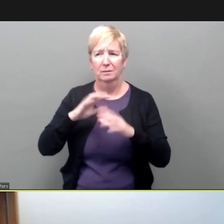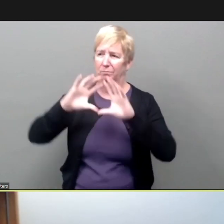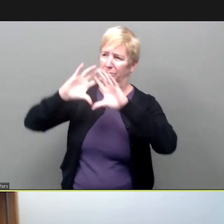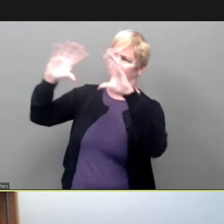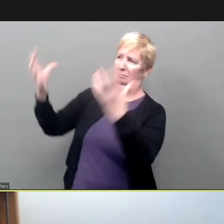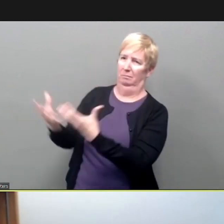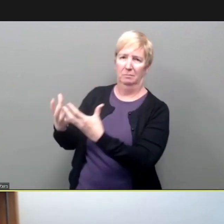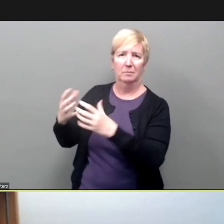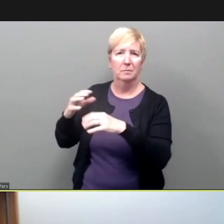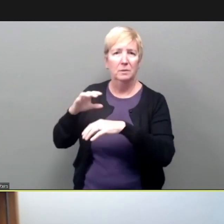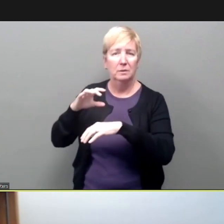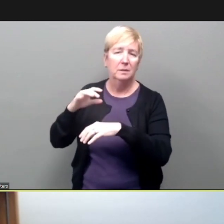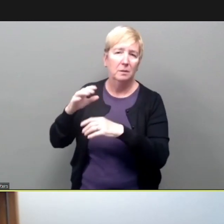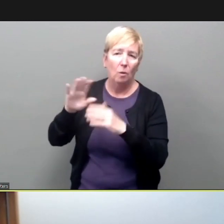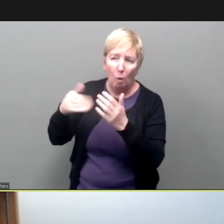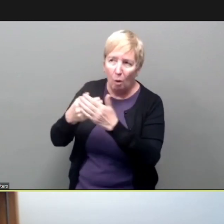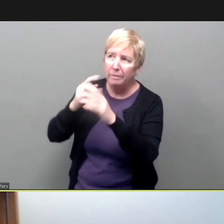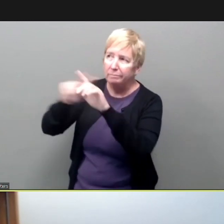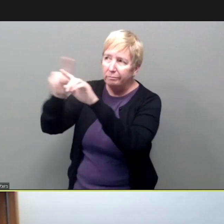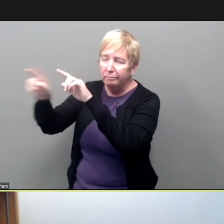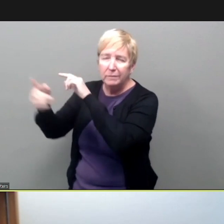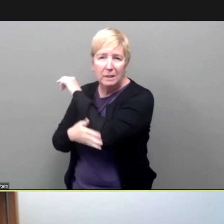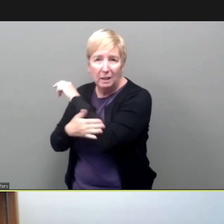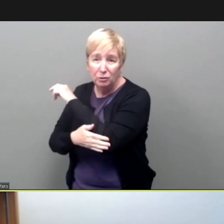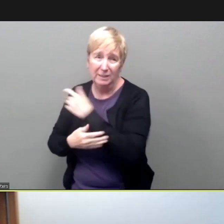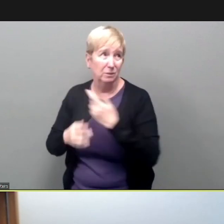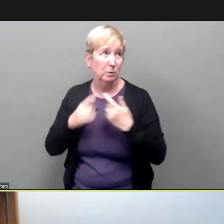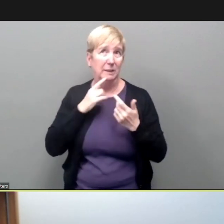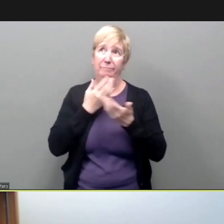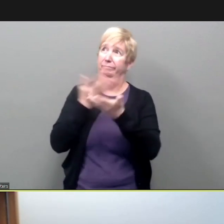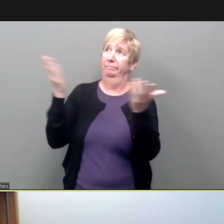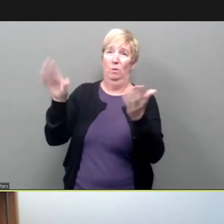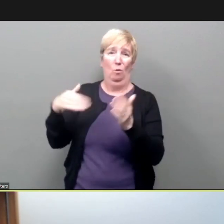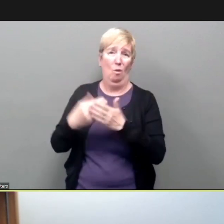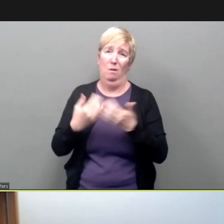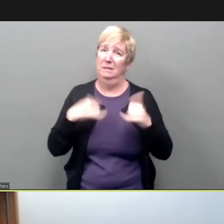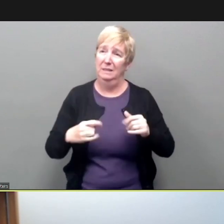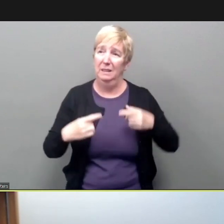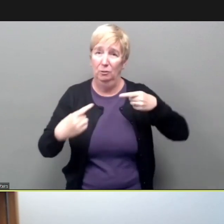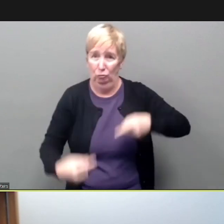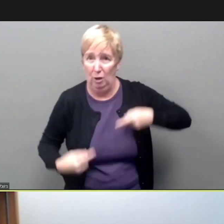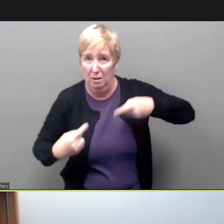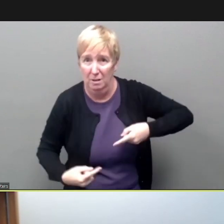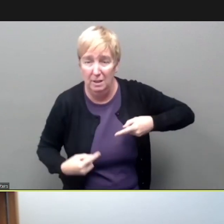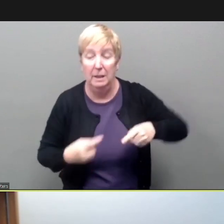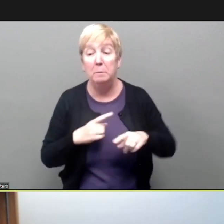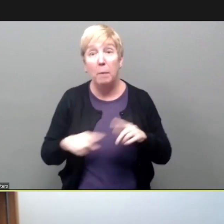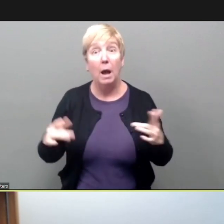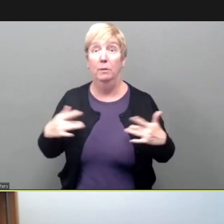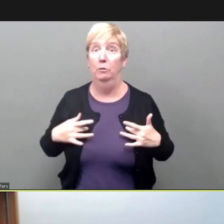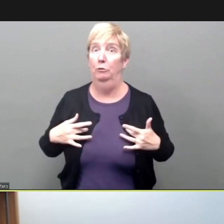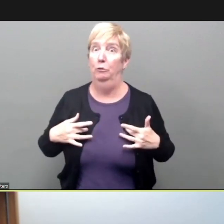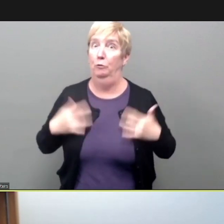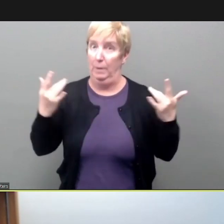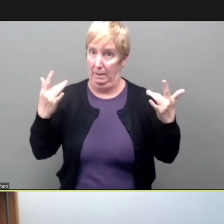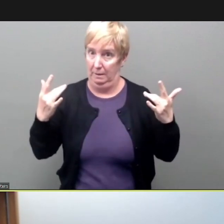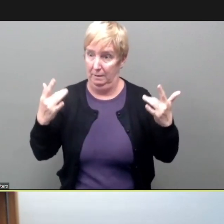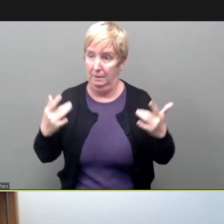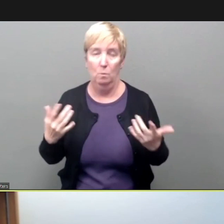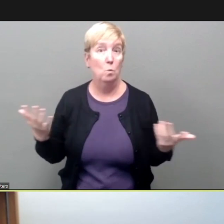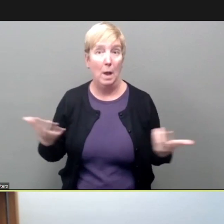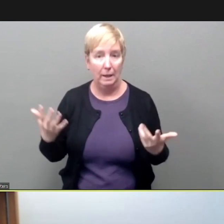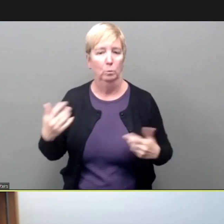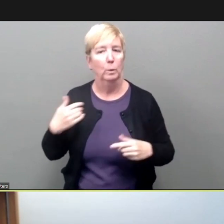continue to struggle with this global pandemic. But we're thrilled that we do have effective